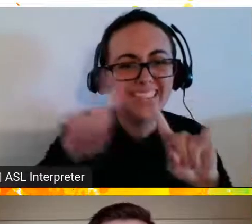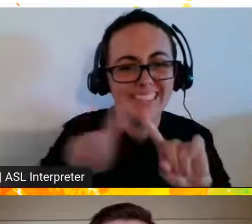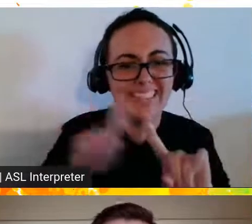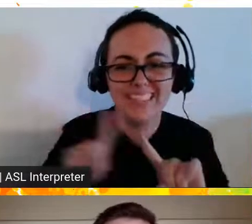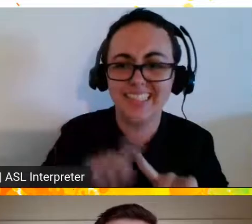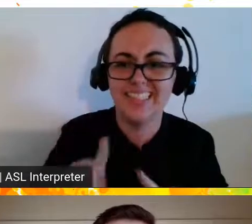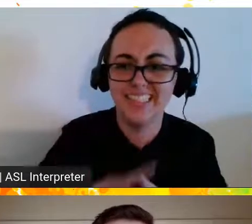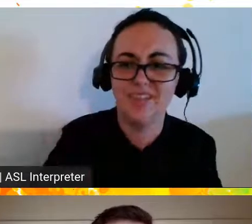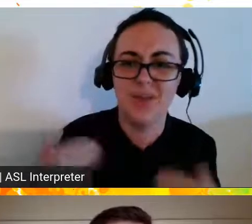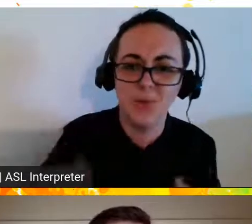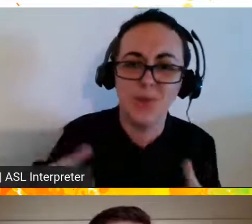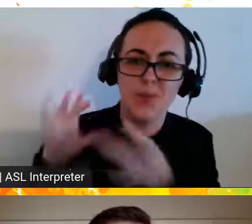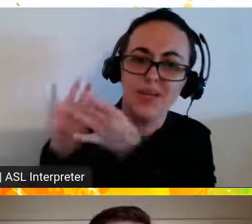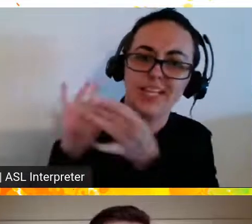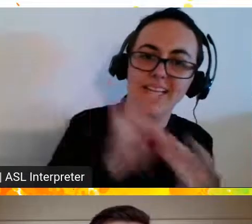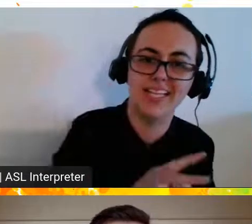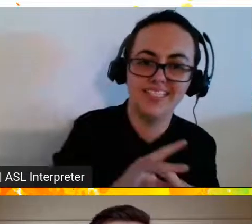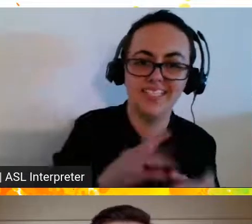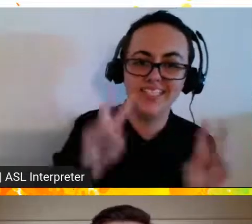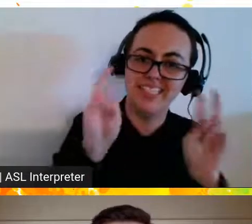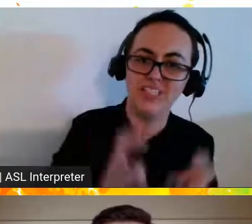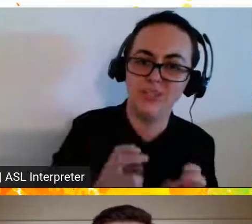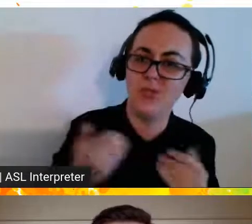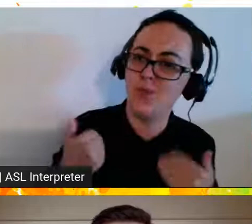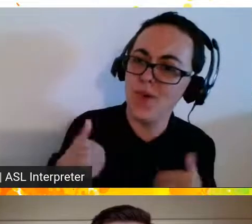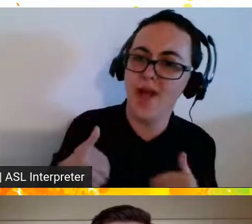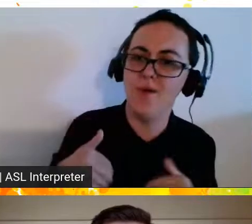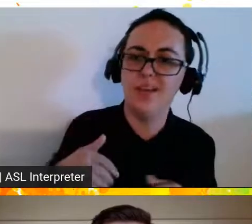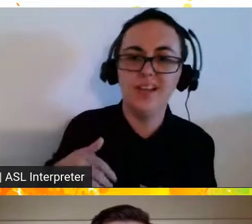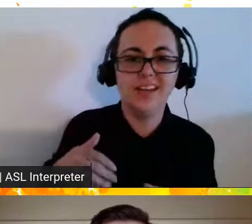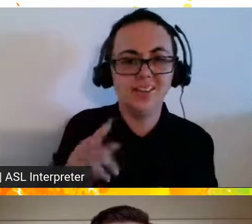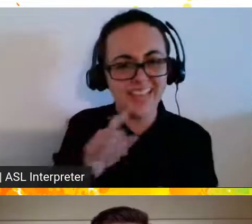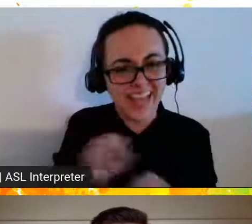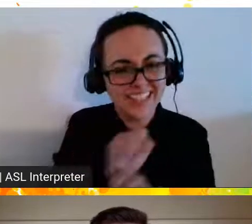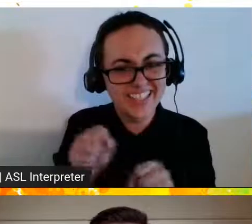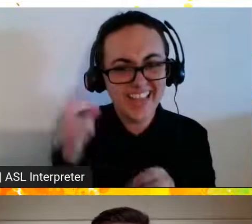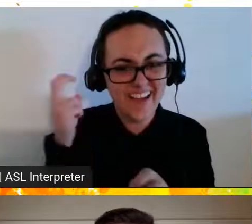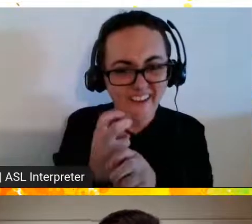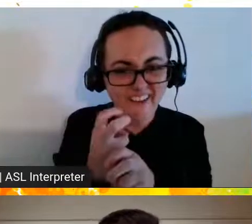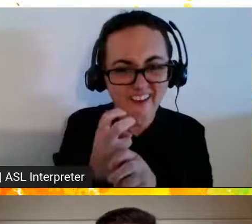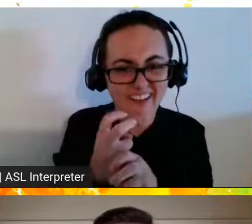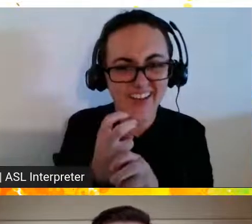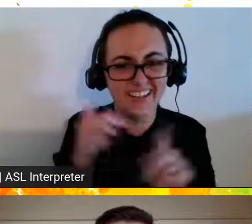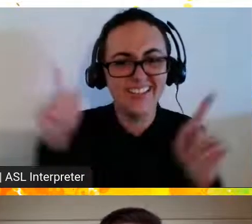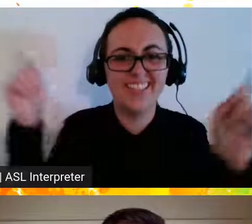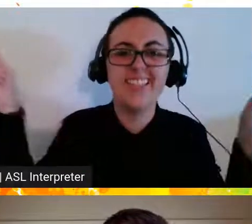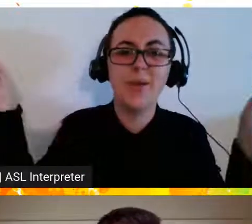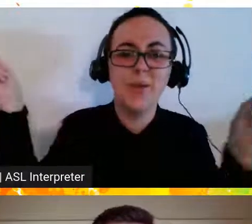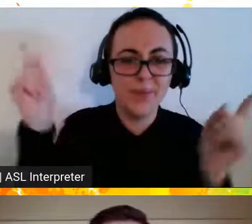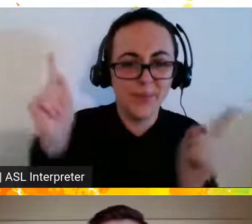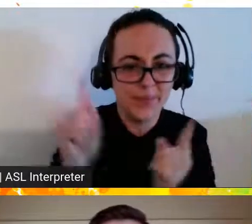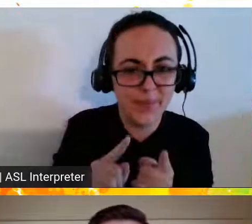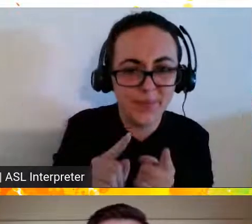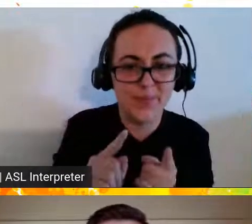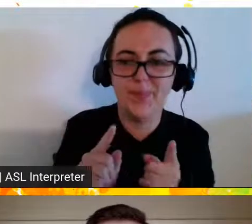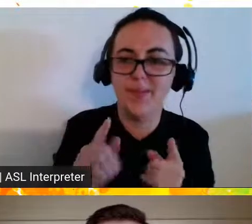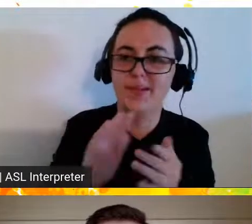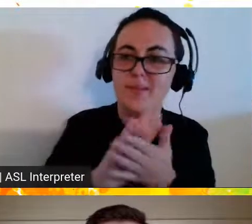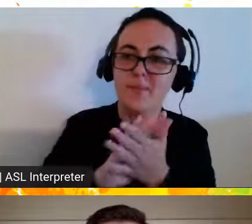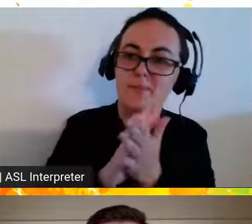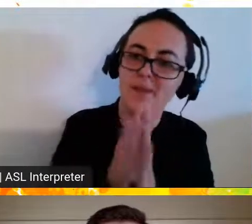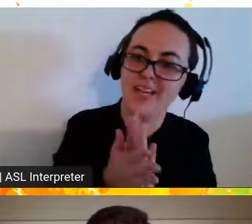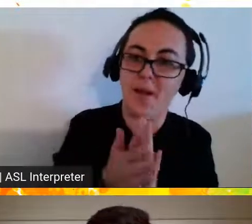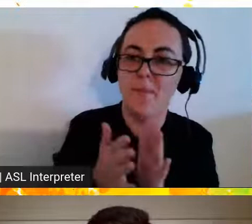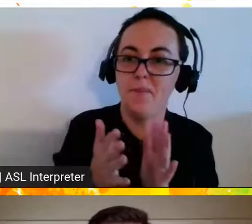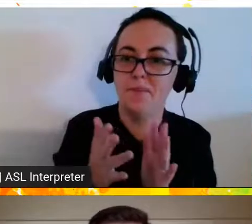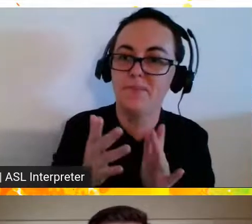find important. And it was actually kind of a hard task to sort of whittle it down to something that was digestible,